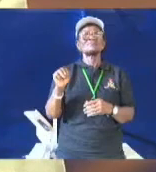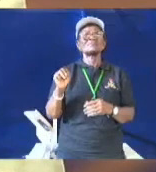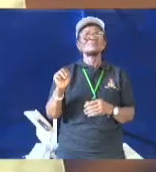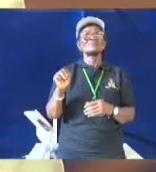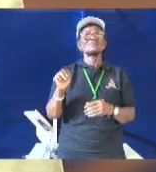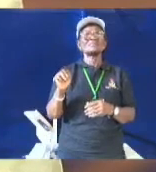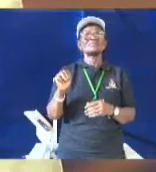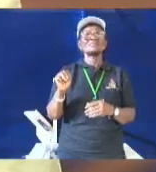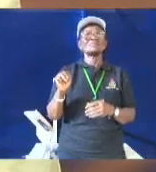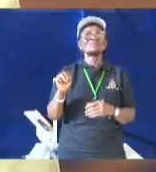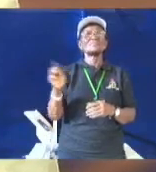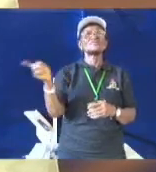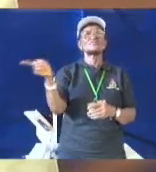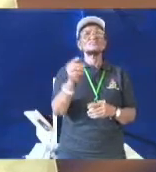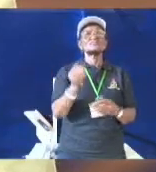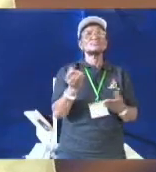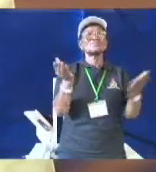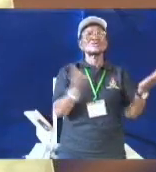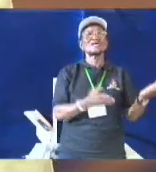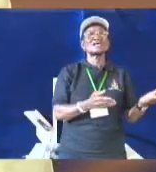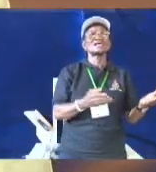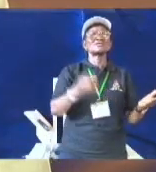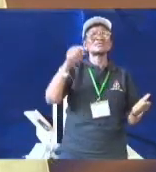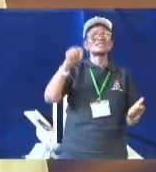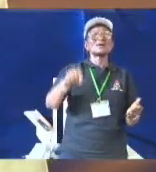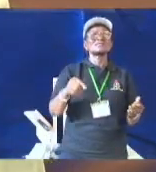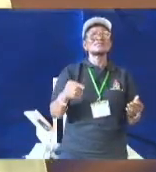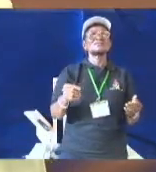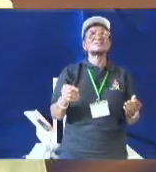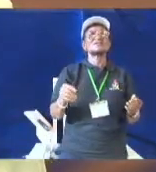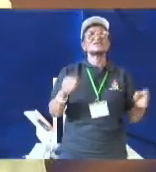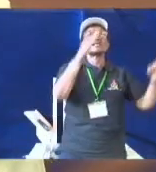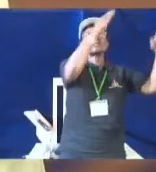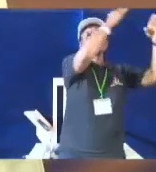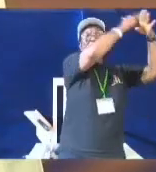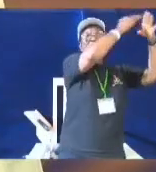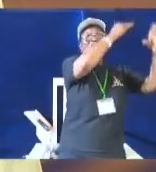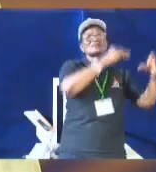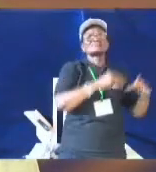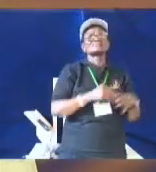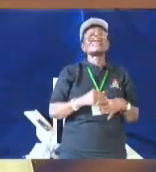to bring down the barrier.